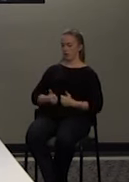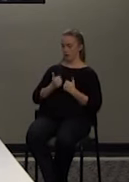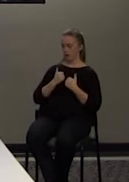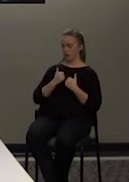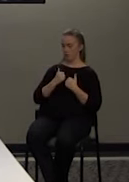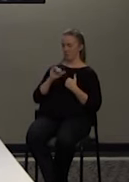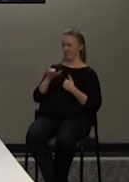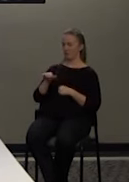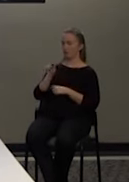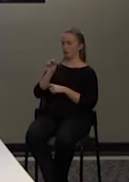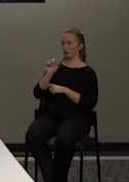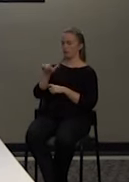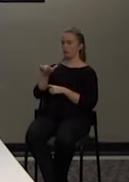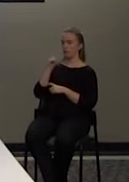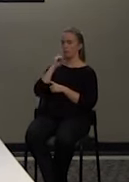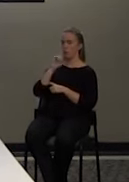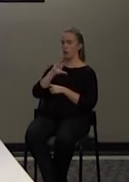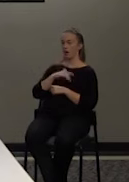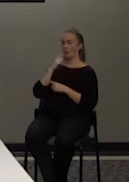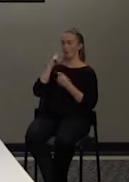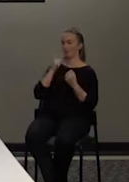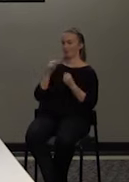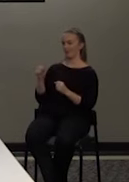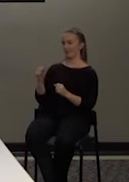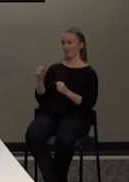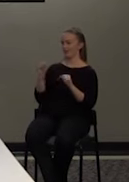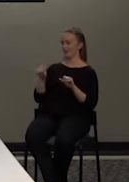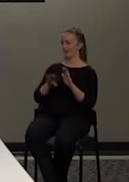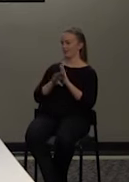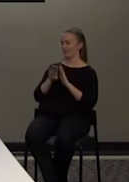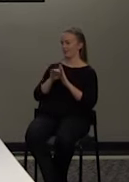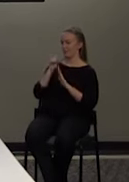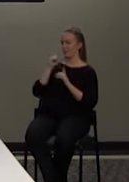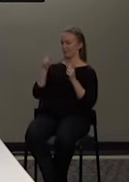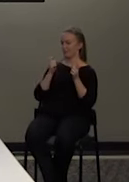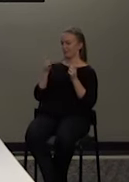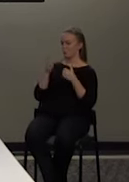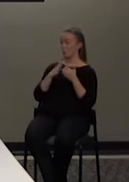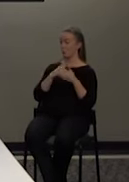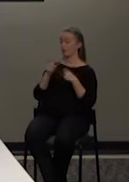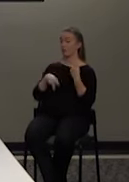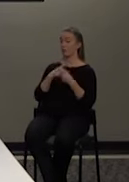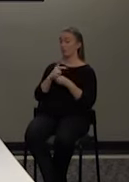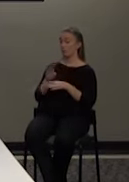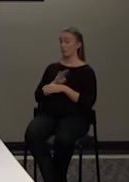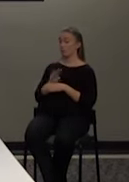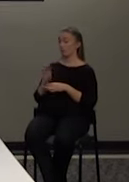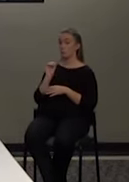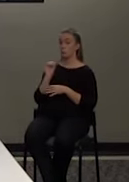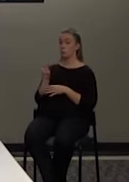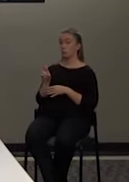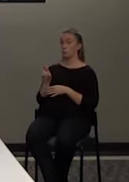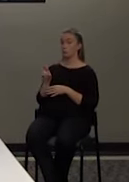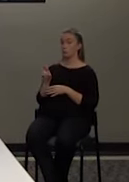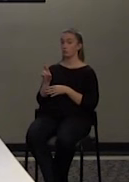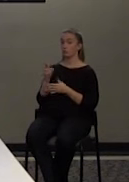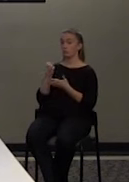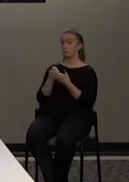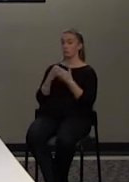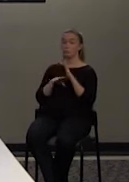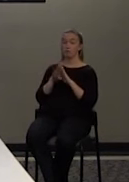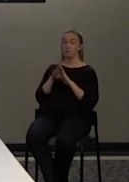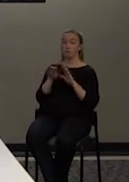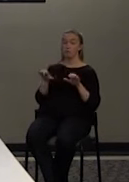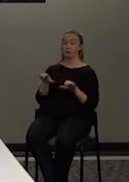As being key to our strategy that we might develop to try and grow whatever sorts of businesses we're doing, economic